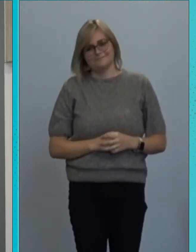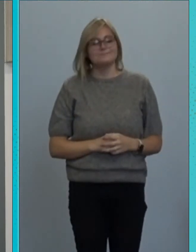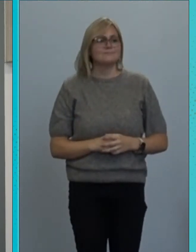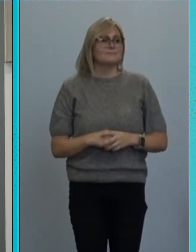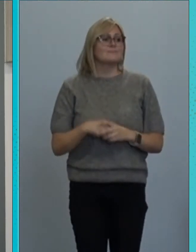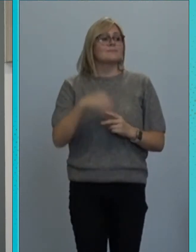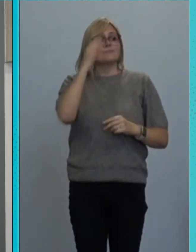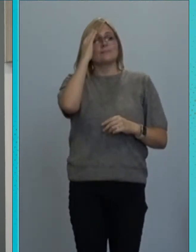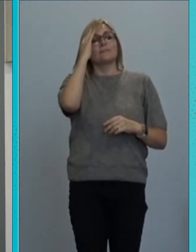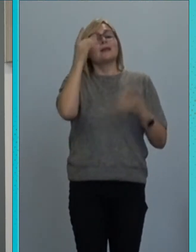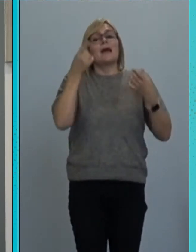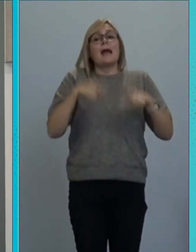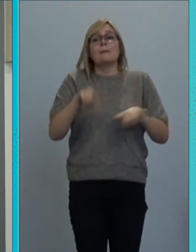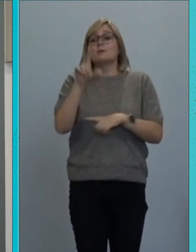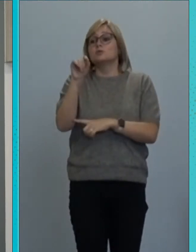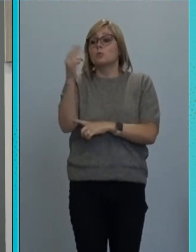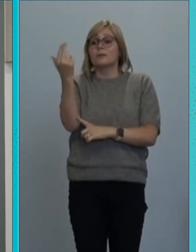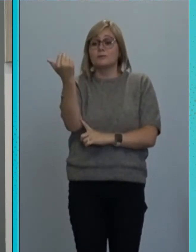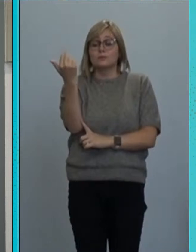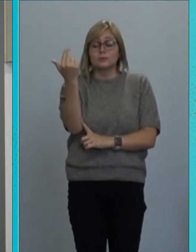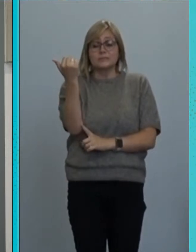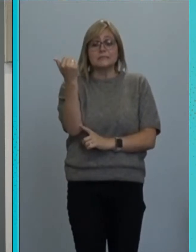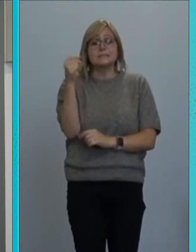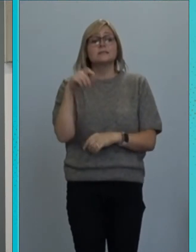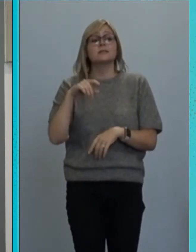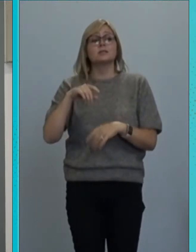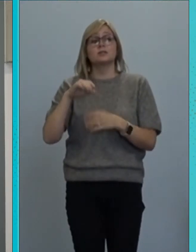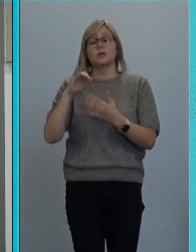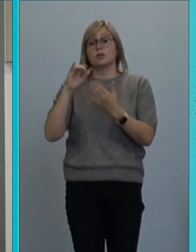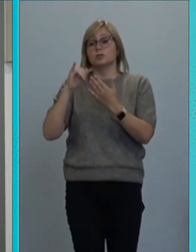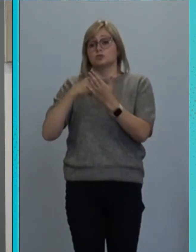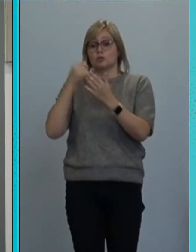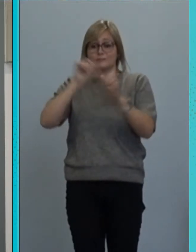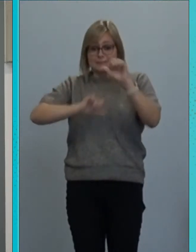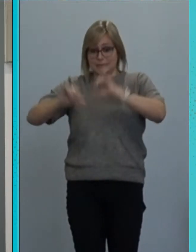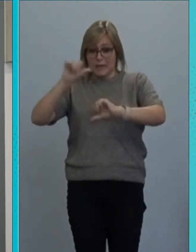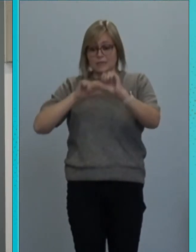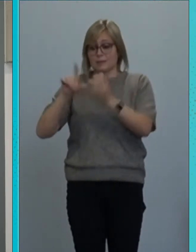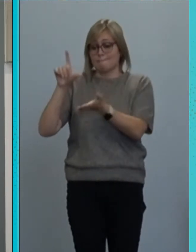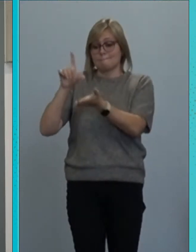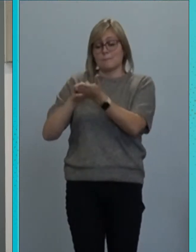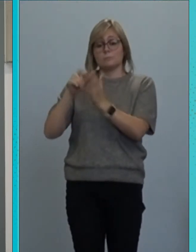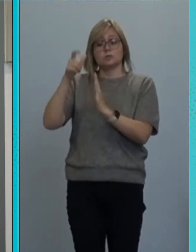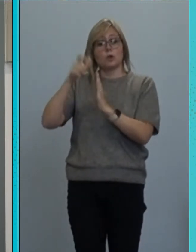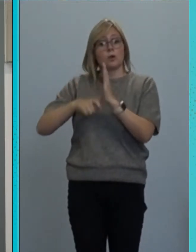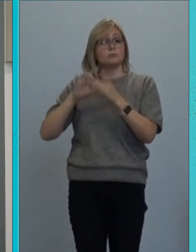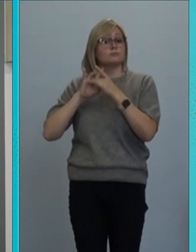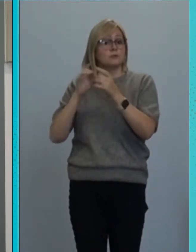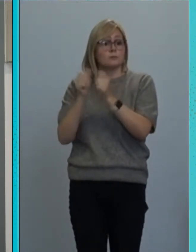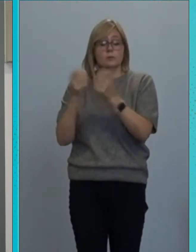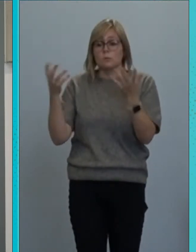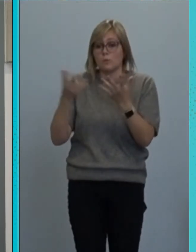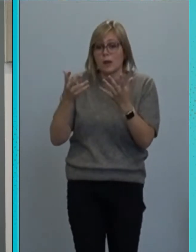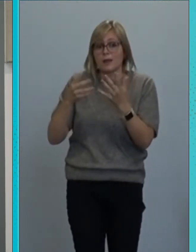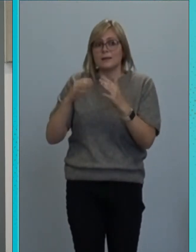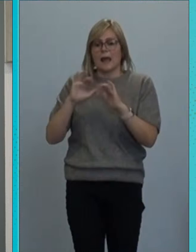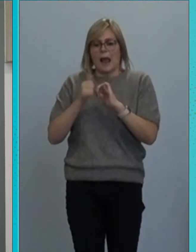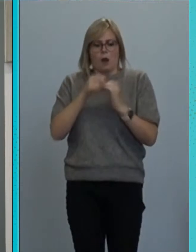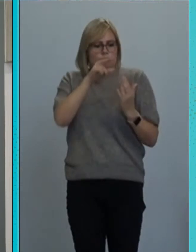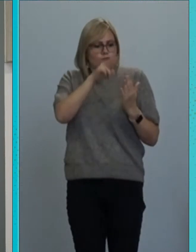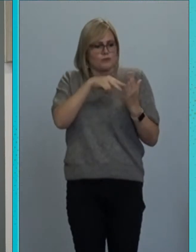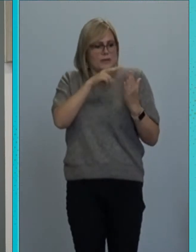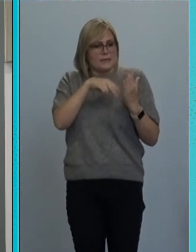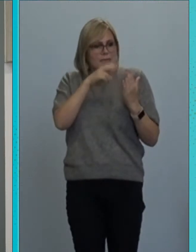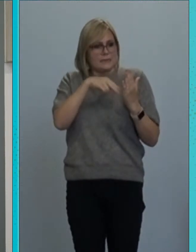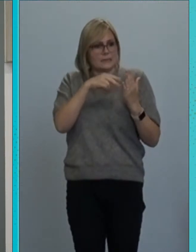In 2013, the journal Science published an article about the effects of reading